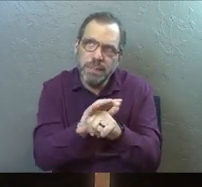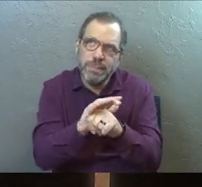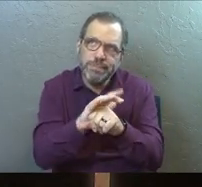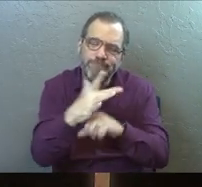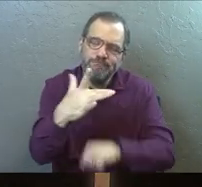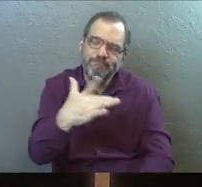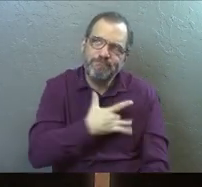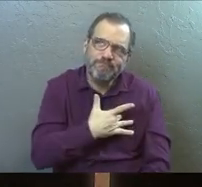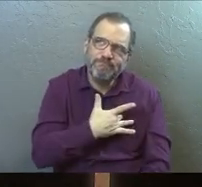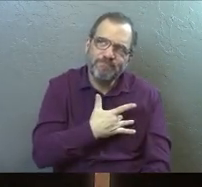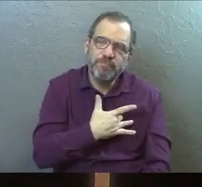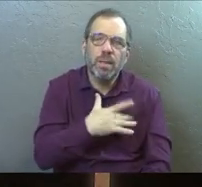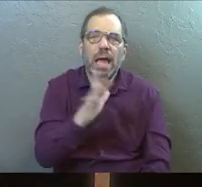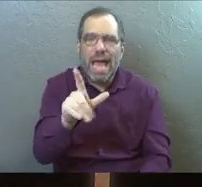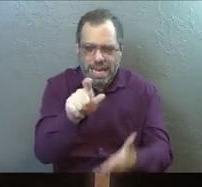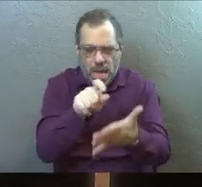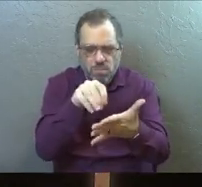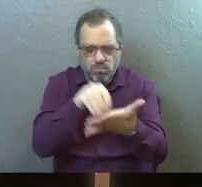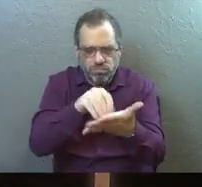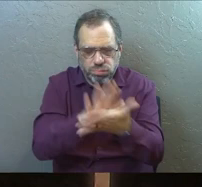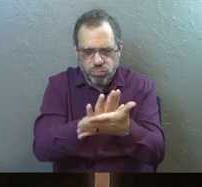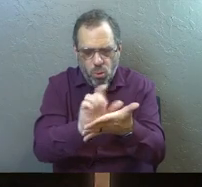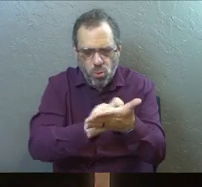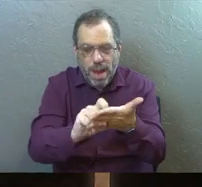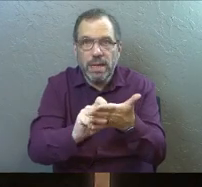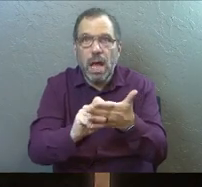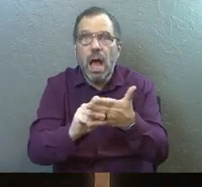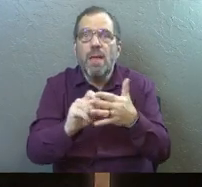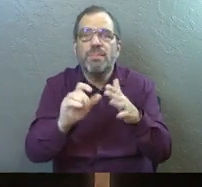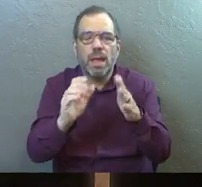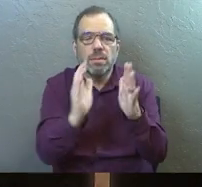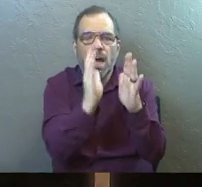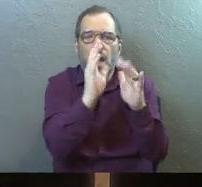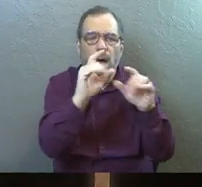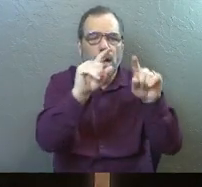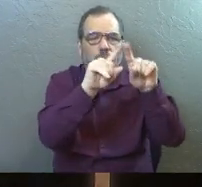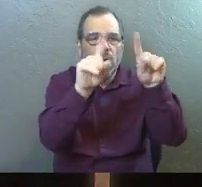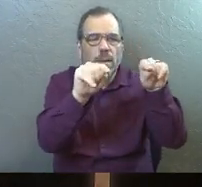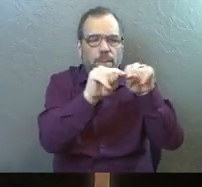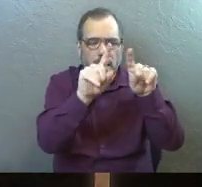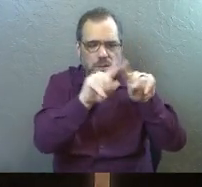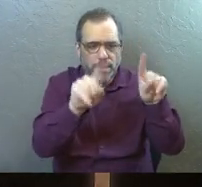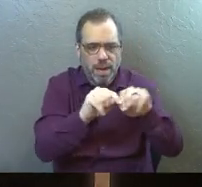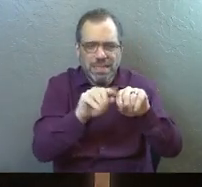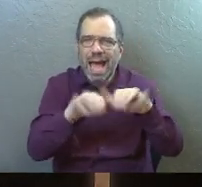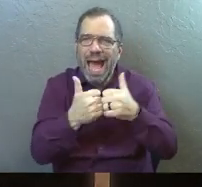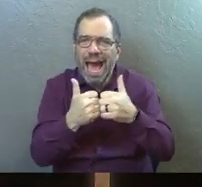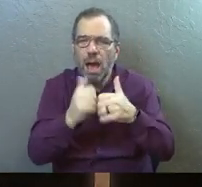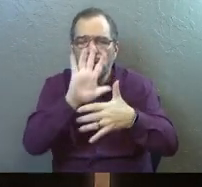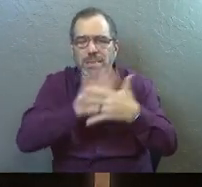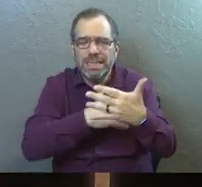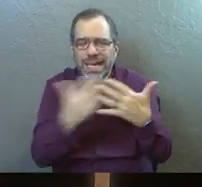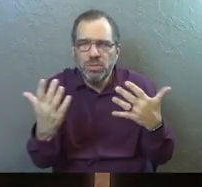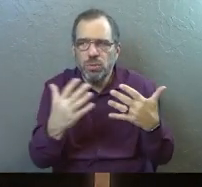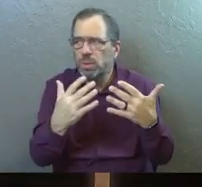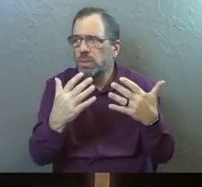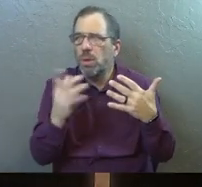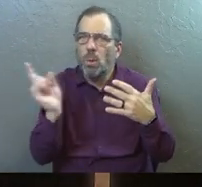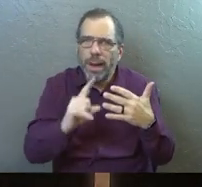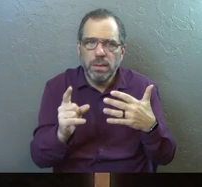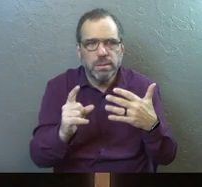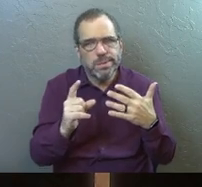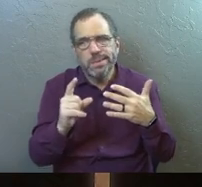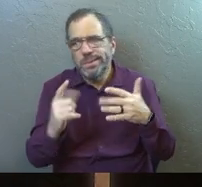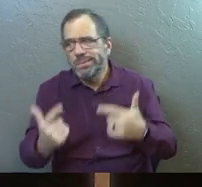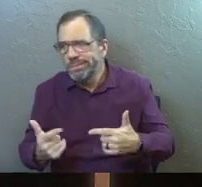me to? And I'd like you to write it down in those boxes. There's even a spot down there for specifics on how you're going to schedule stuff or where you